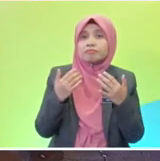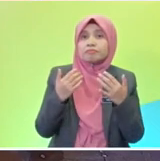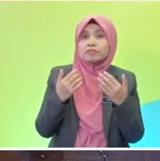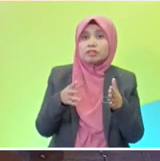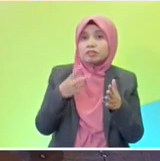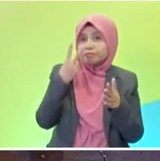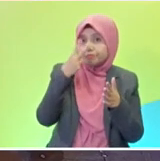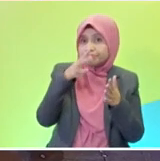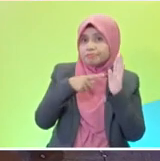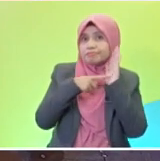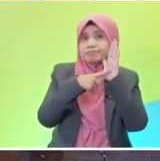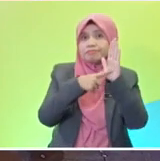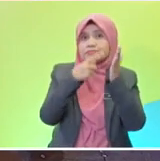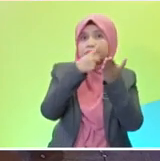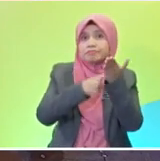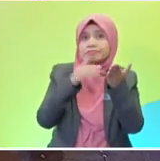this.